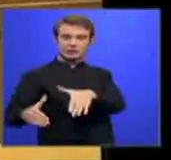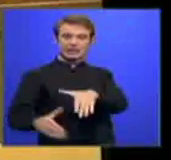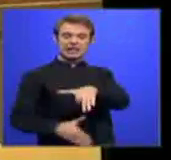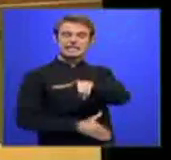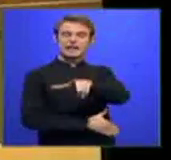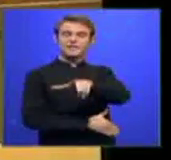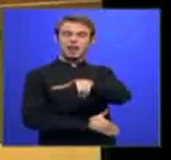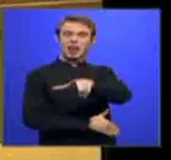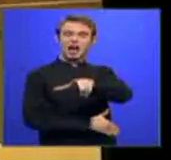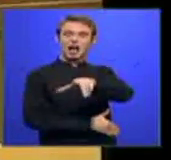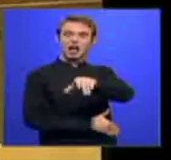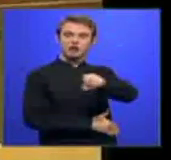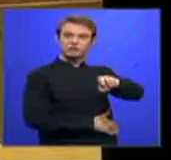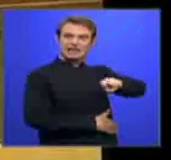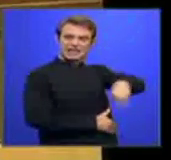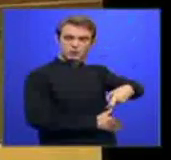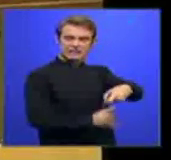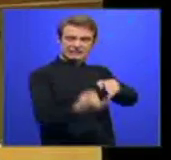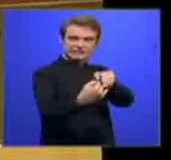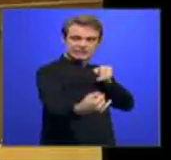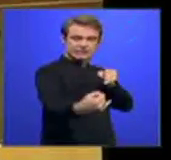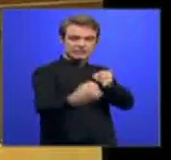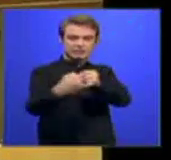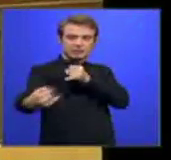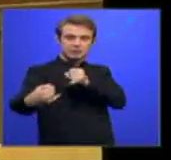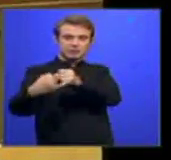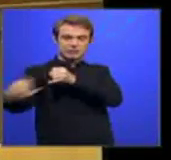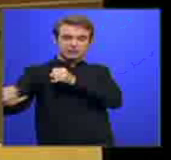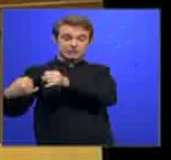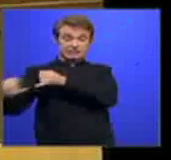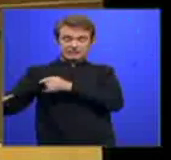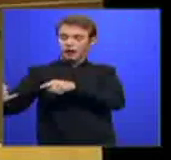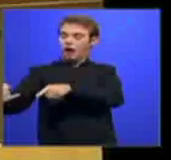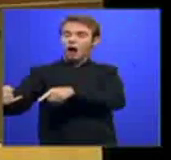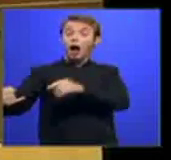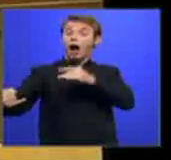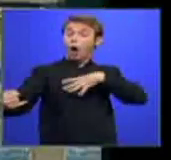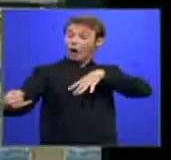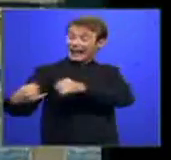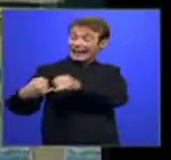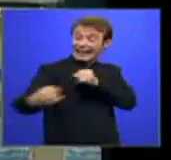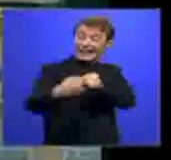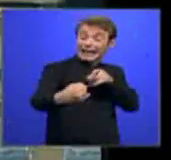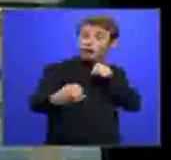fiber optic cables. The plan is to achieve